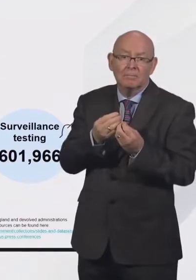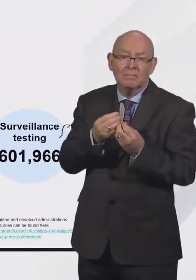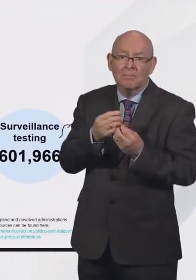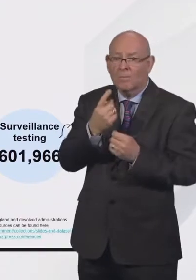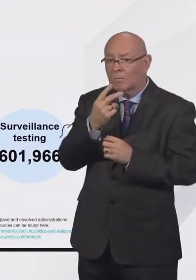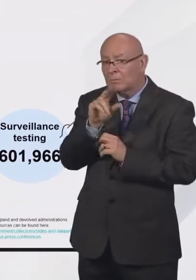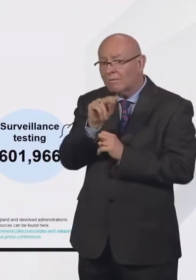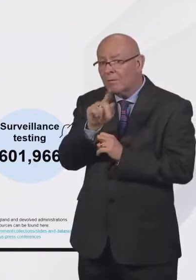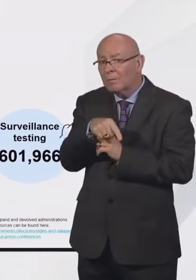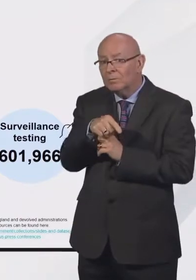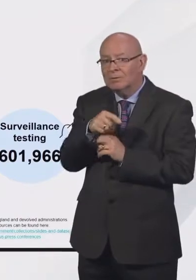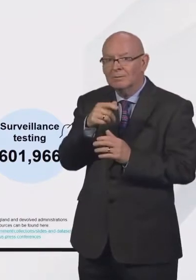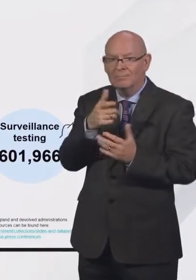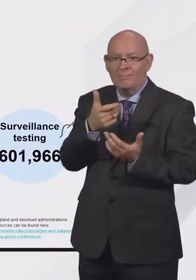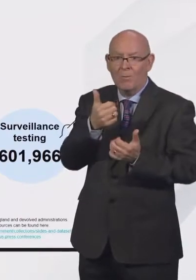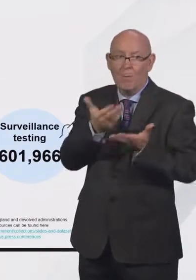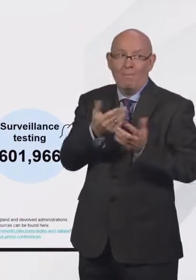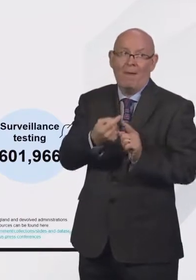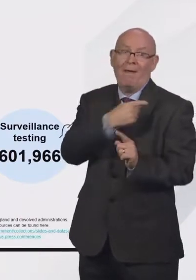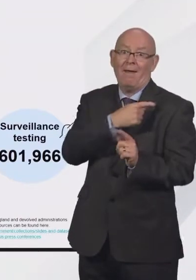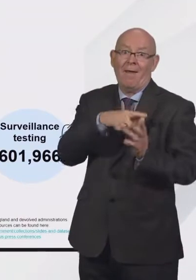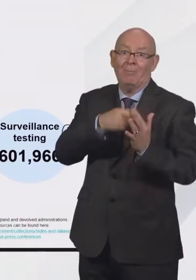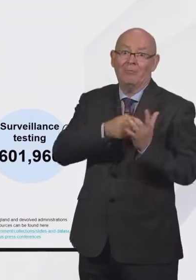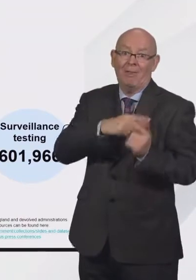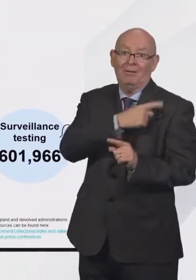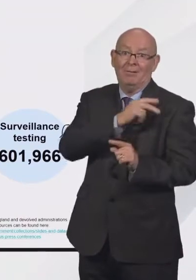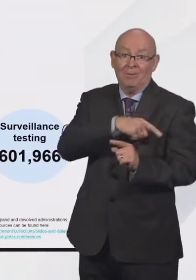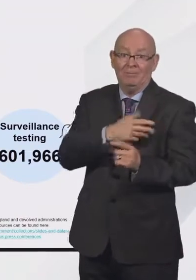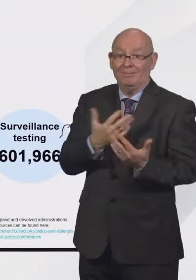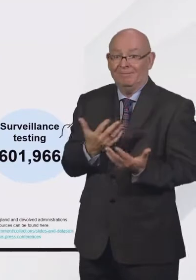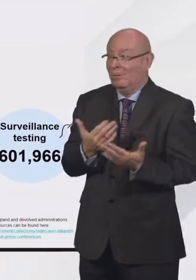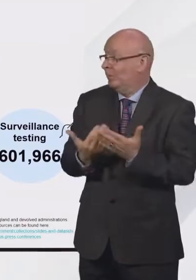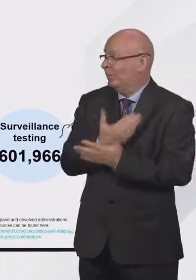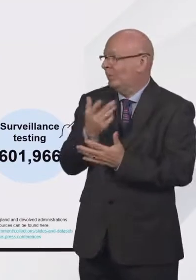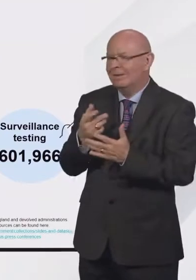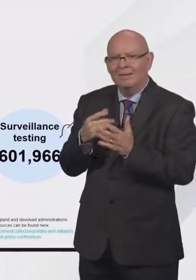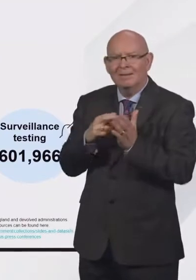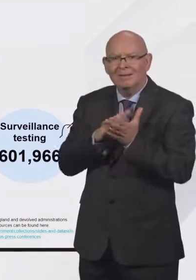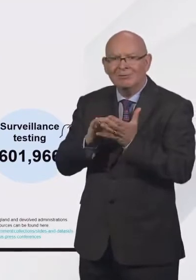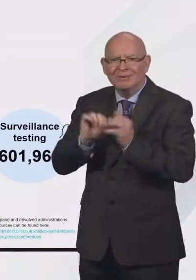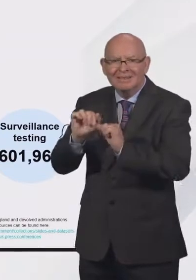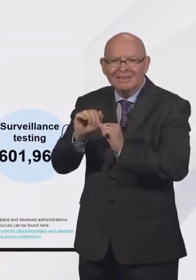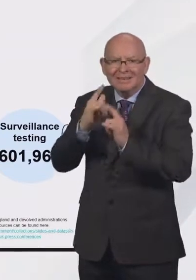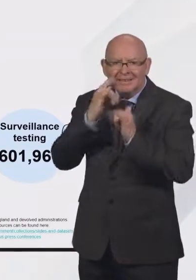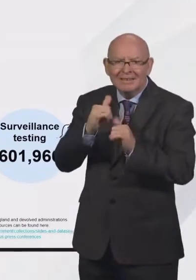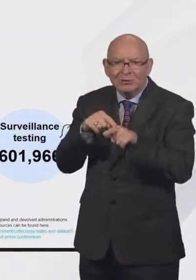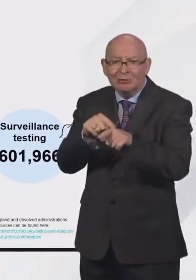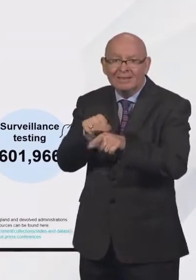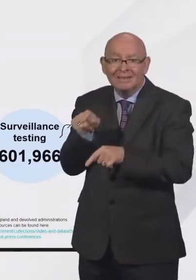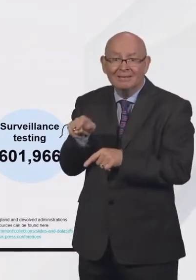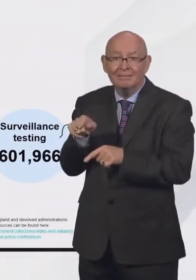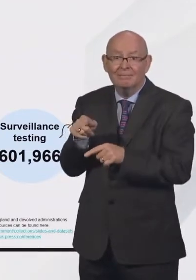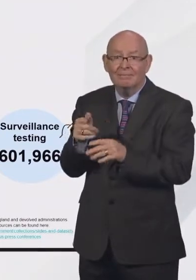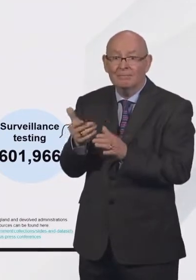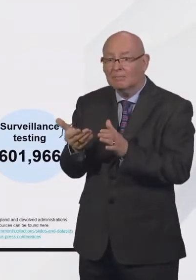87,000 people to self-isolate who might otherwise have unwittingly transmitted the virus. We